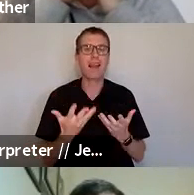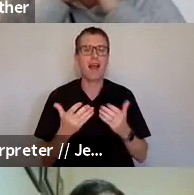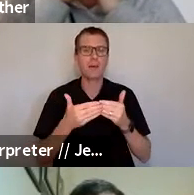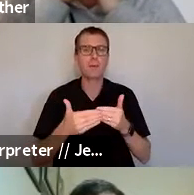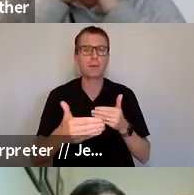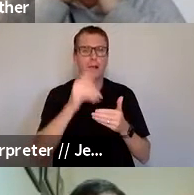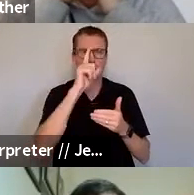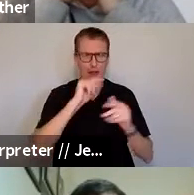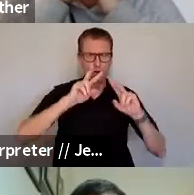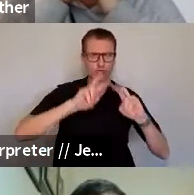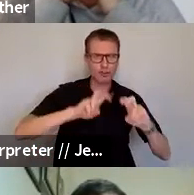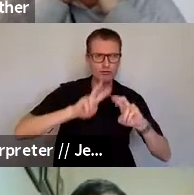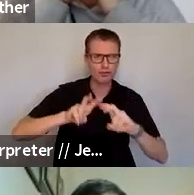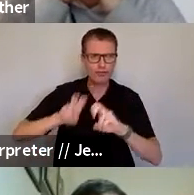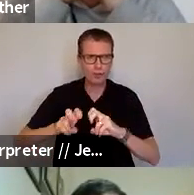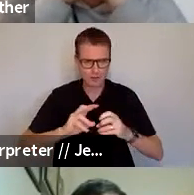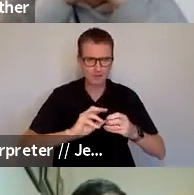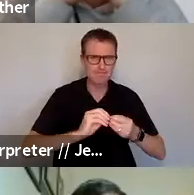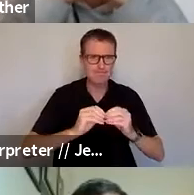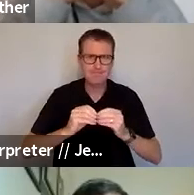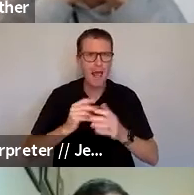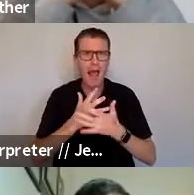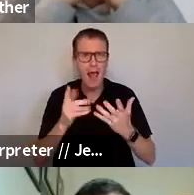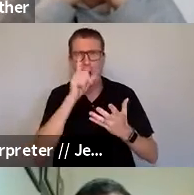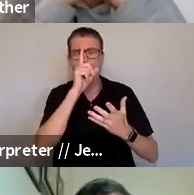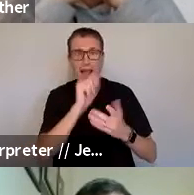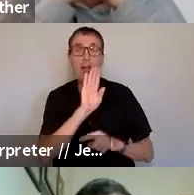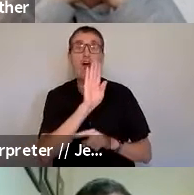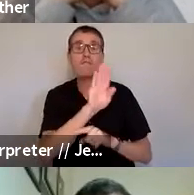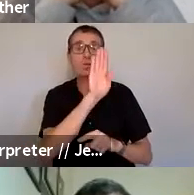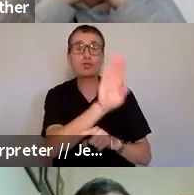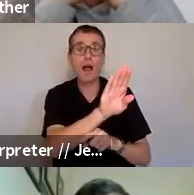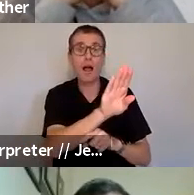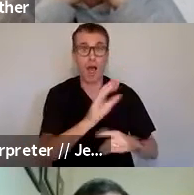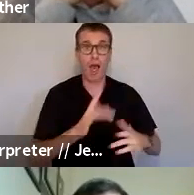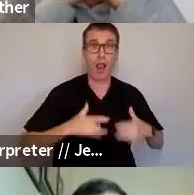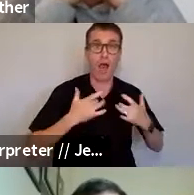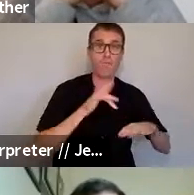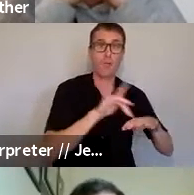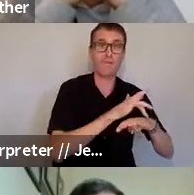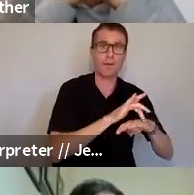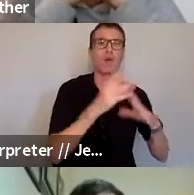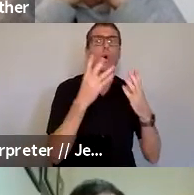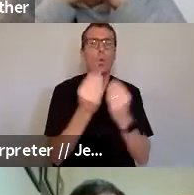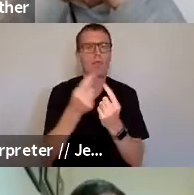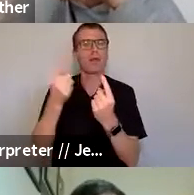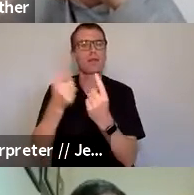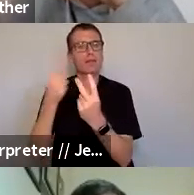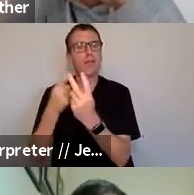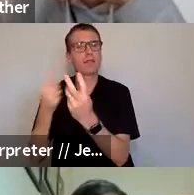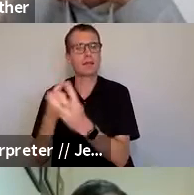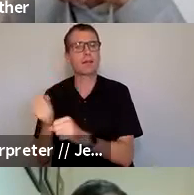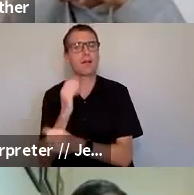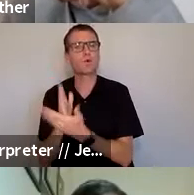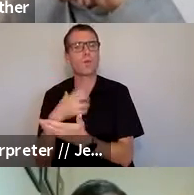research and explore how we can add these to our future live performances. So also as companies, we can look at how we can make